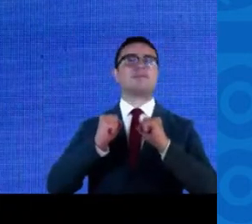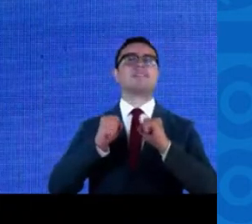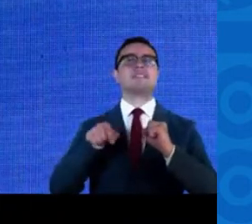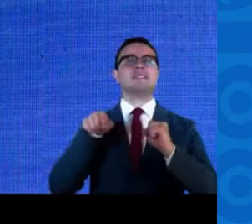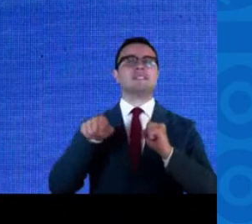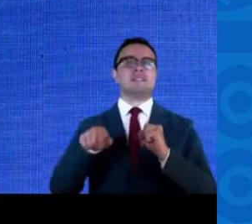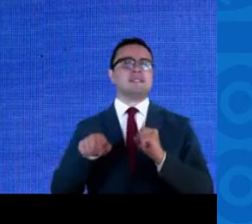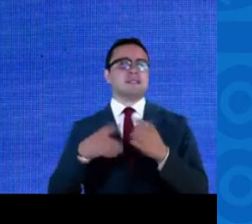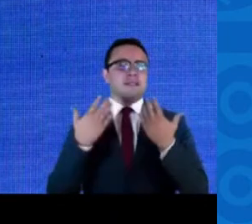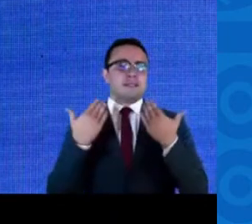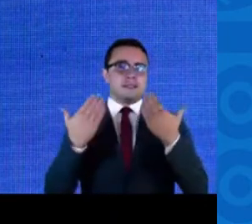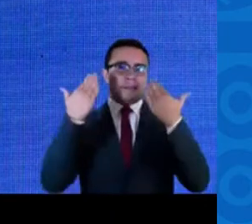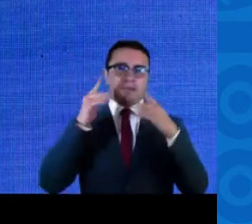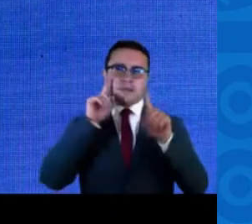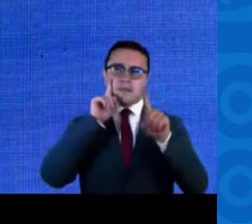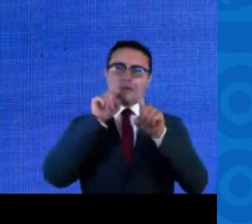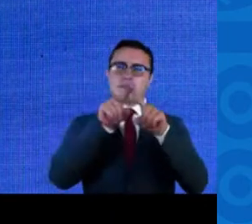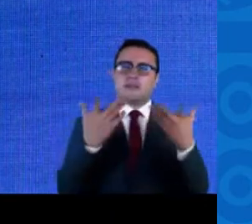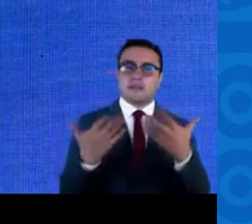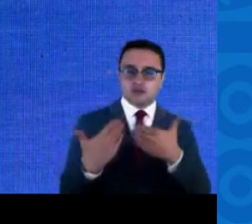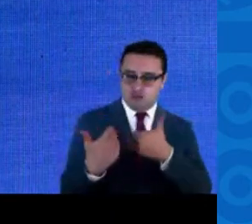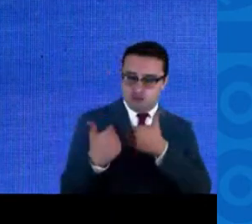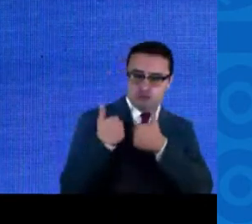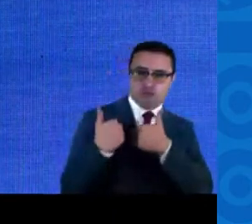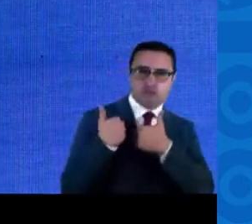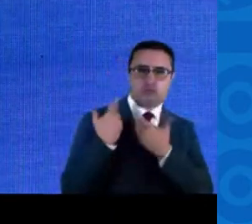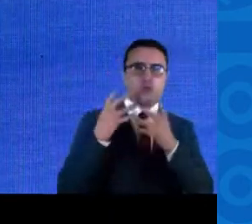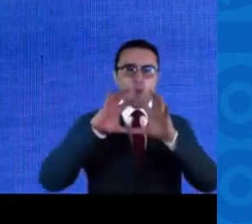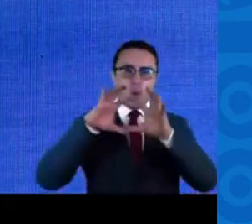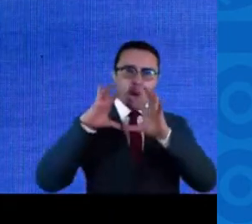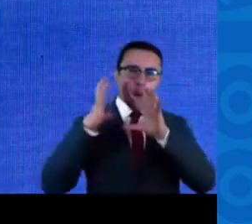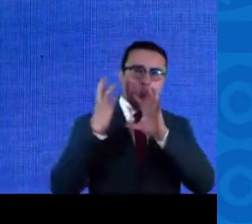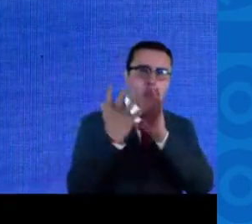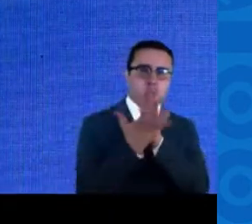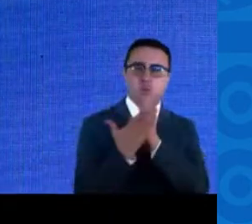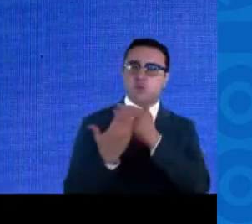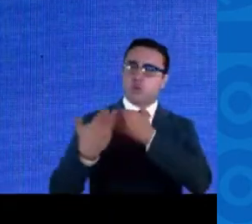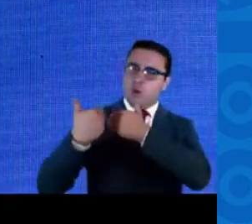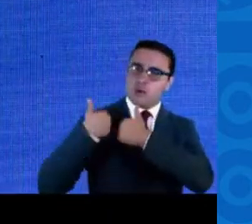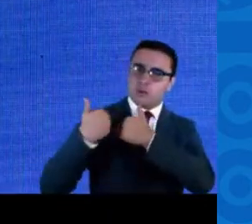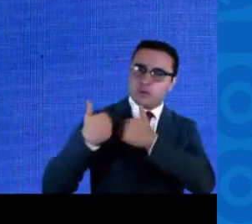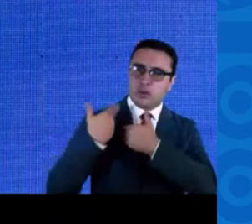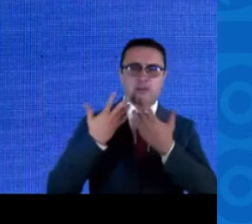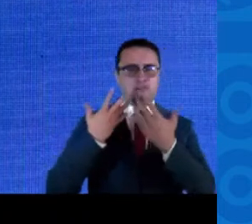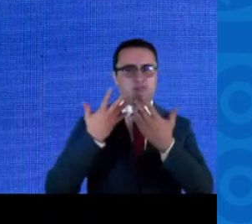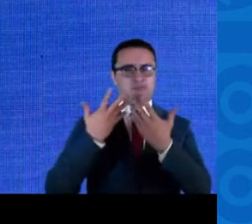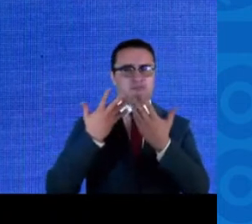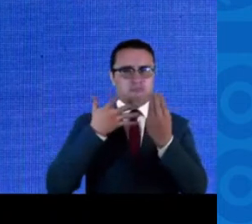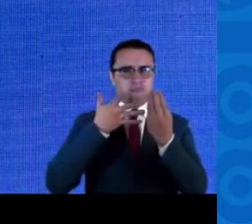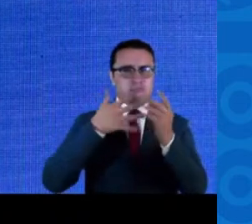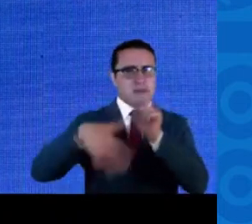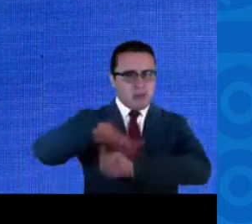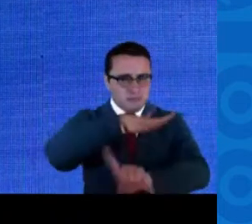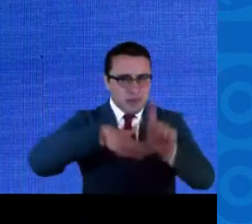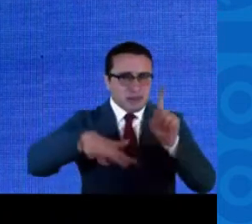ingrained the actions of youth, which is characterized by this component of responsibility